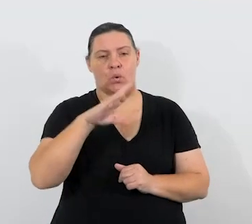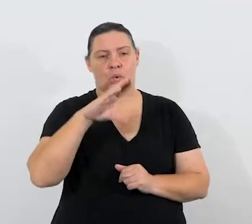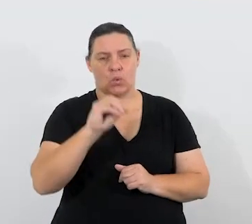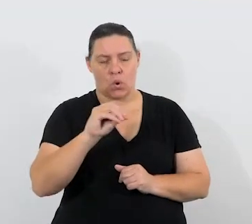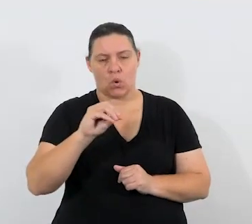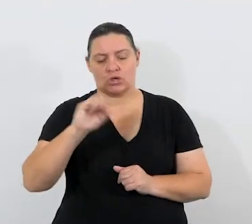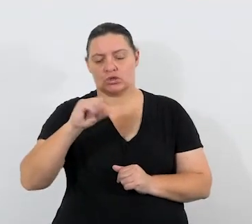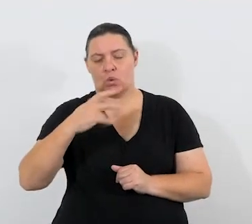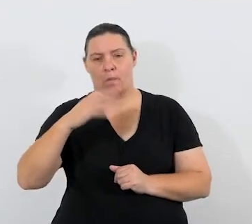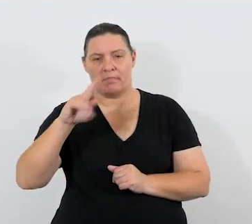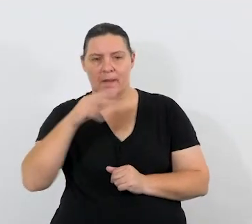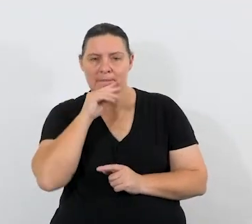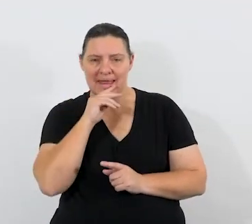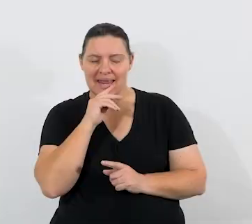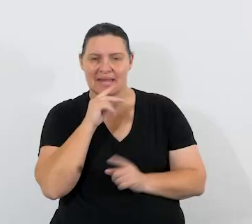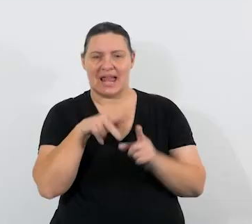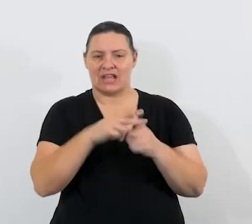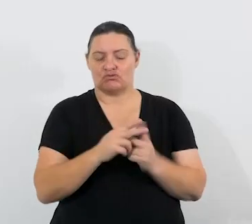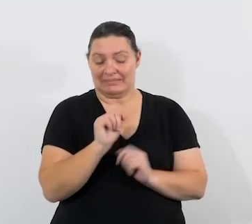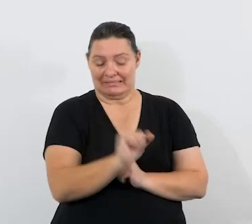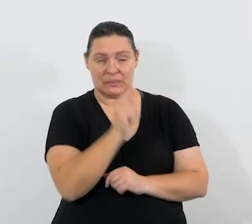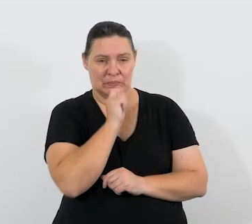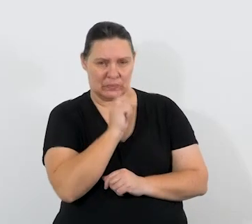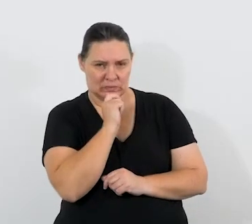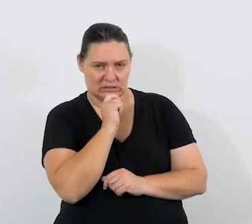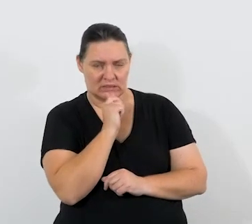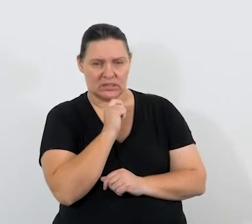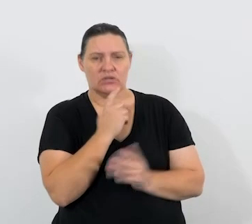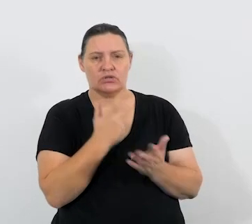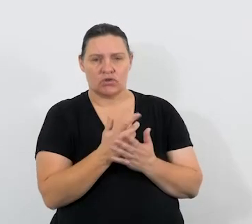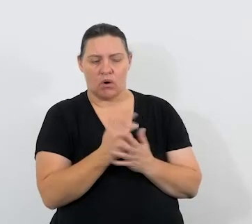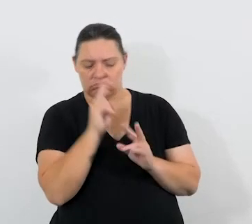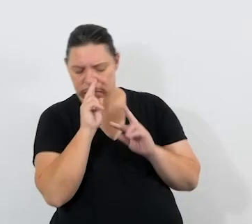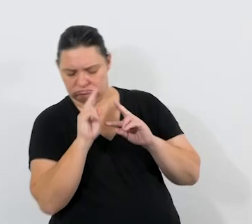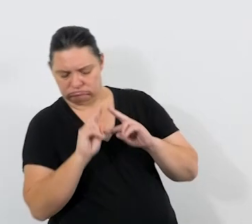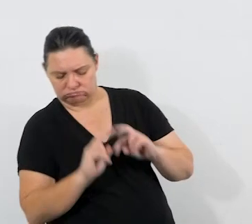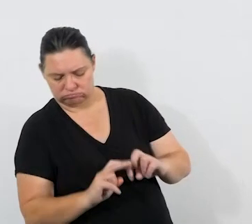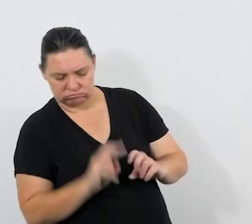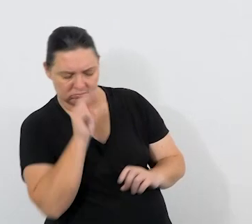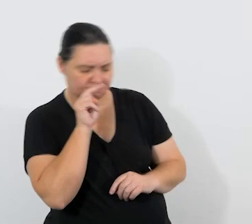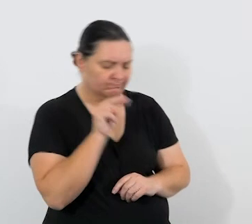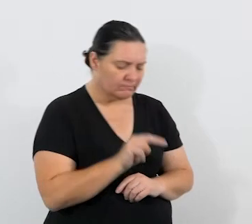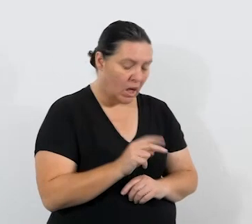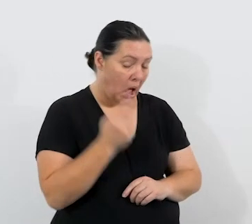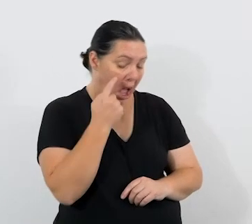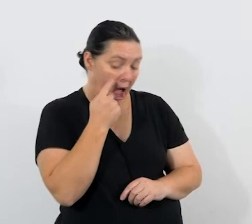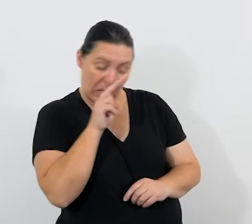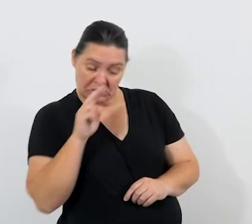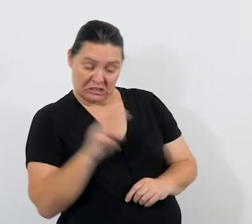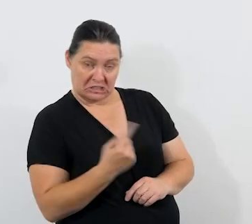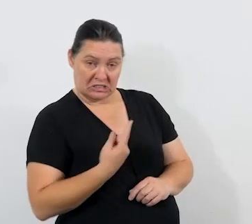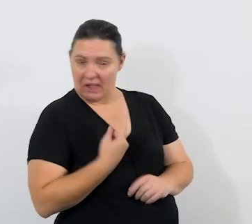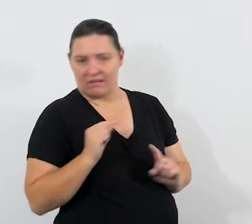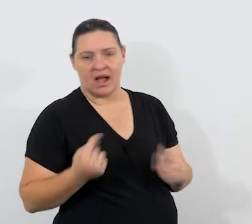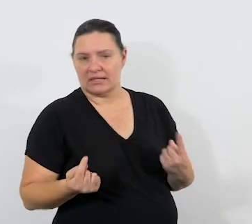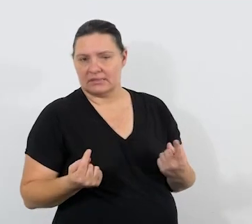microscopes are instruments that are used to look at or study objects that are too small to